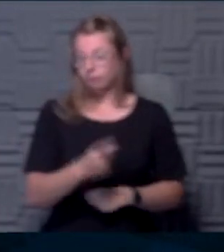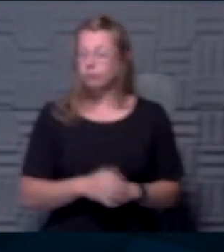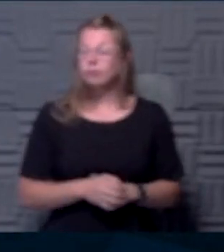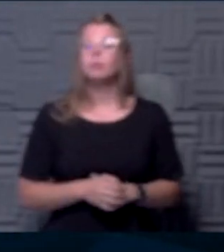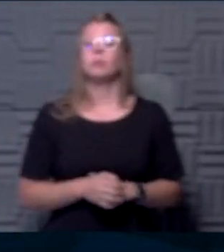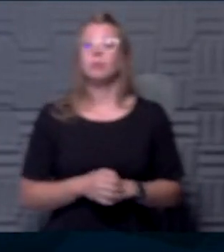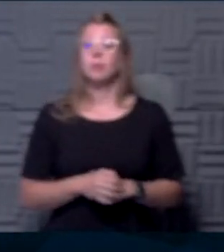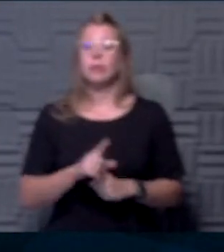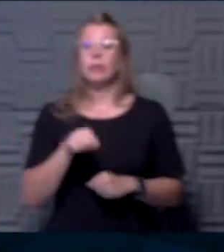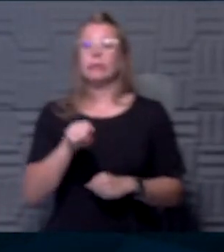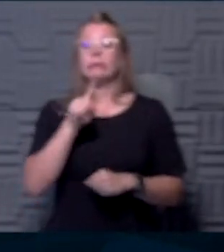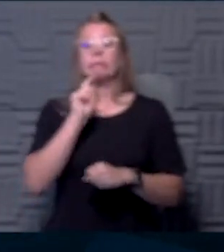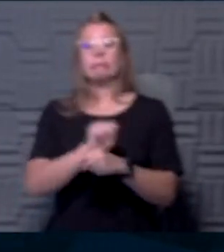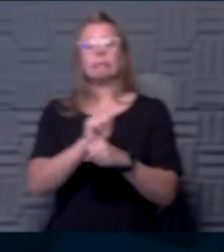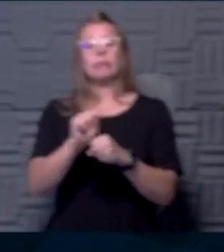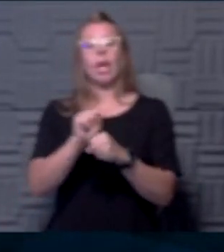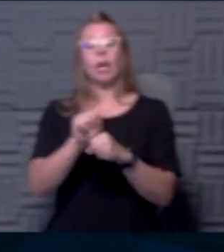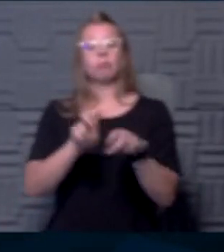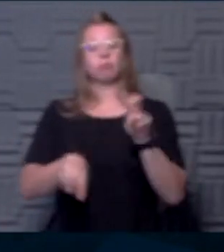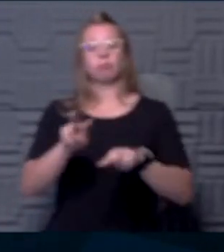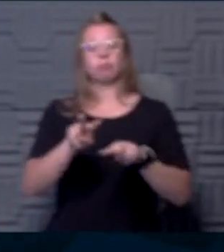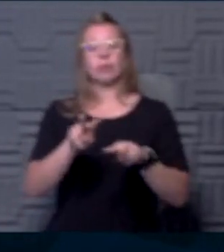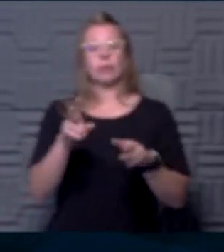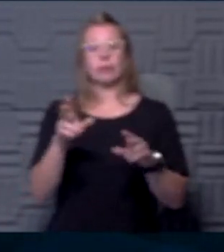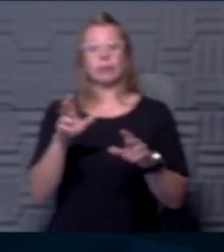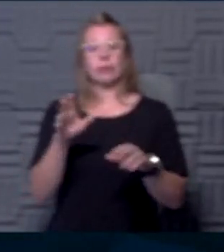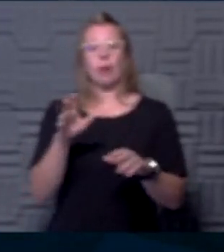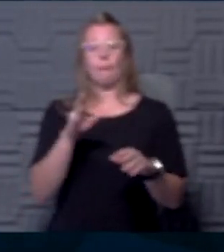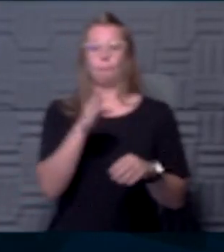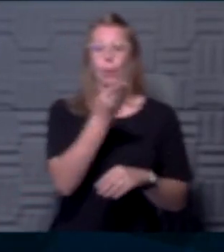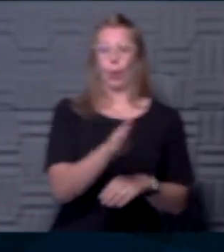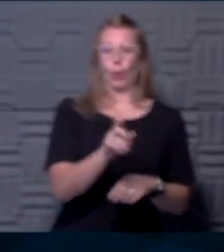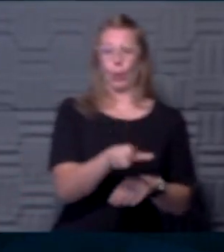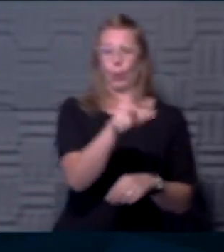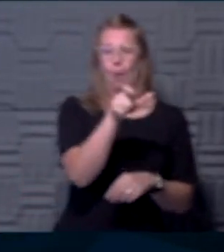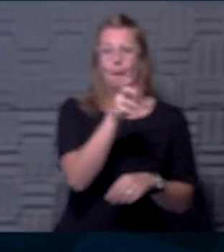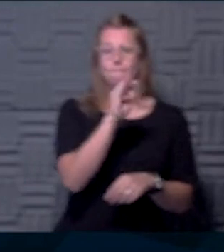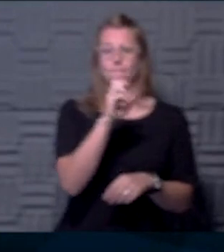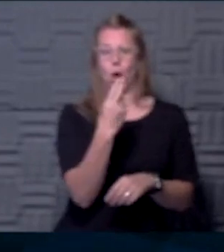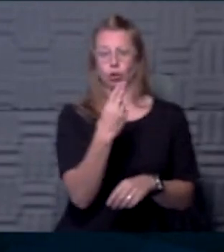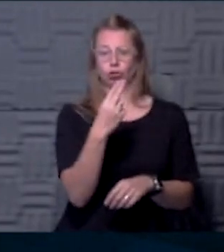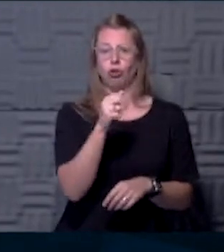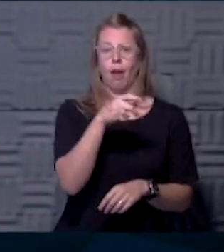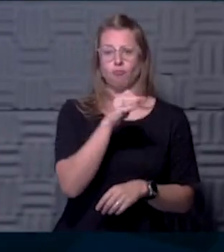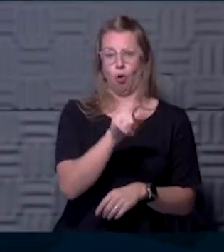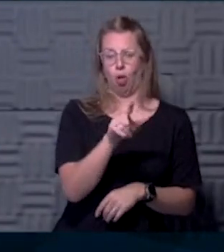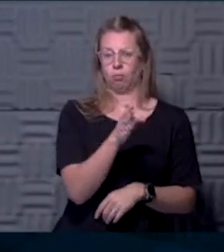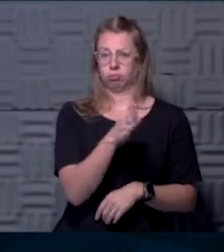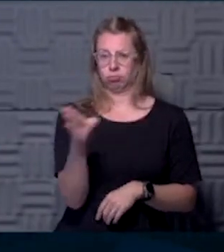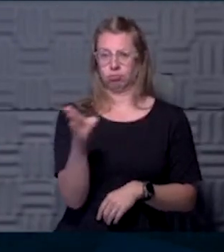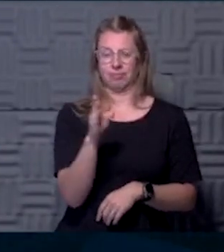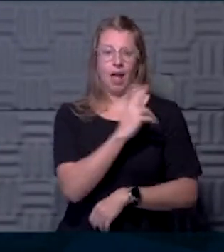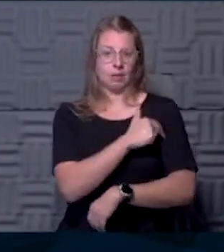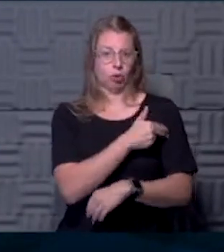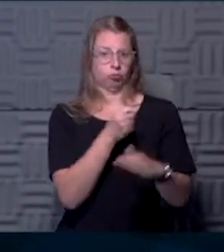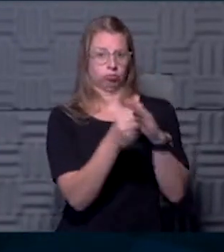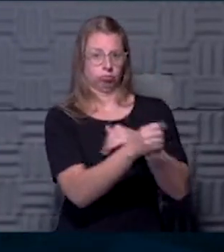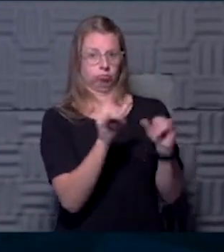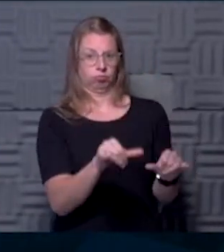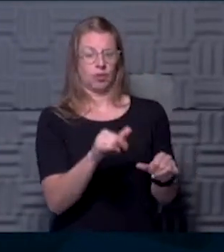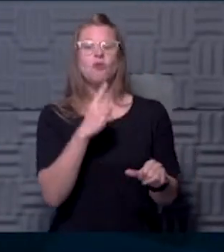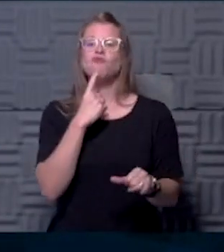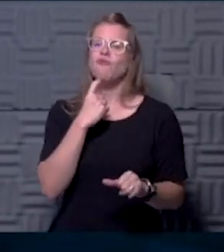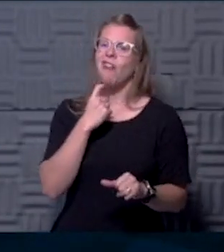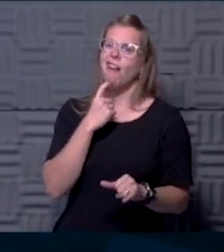this. So this is actually looking at the same comparison. The blue bars here, March and April. Hospitalized patients only. The sort of red